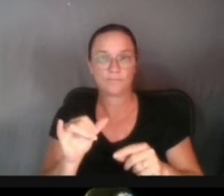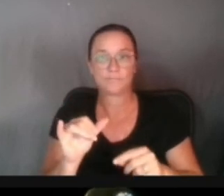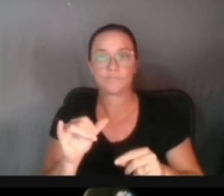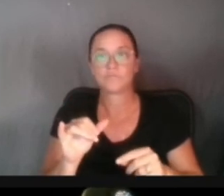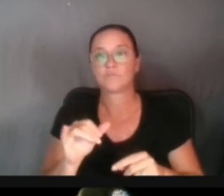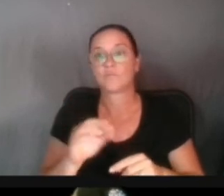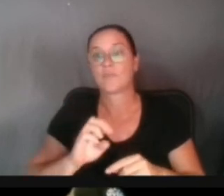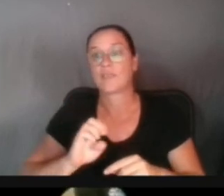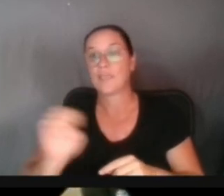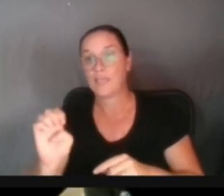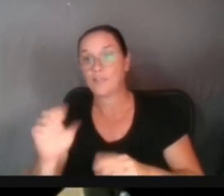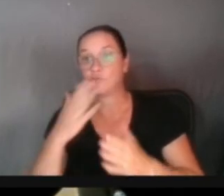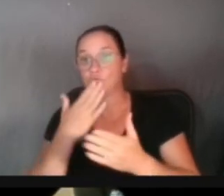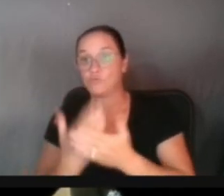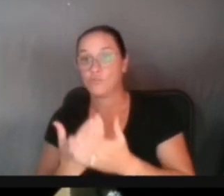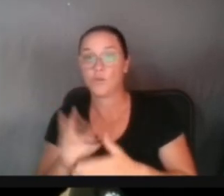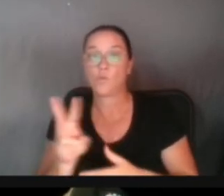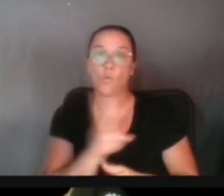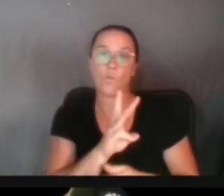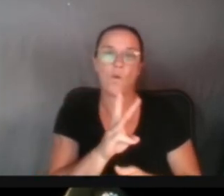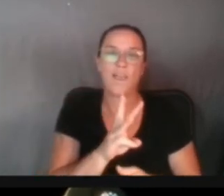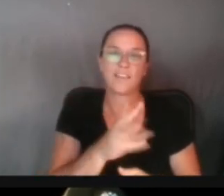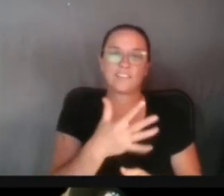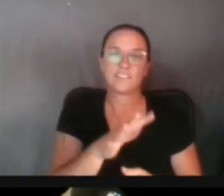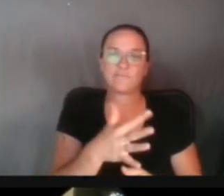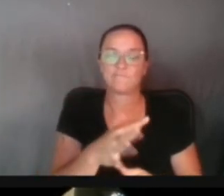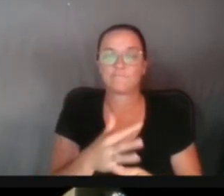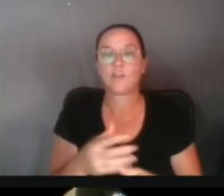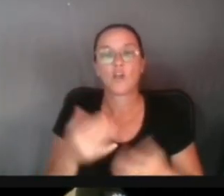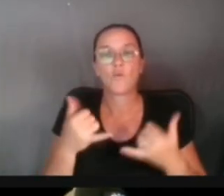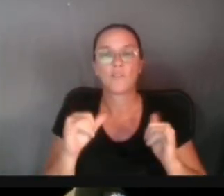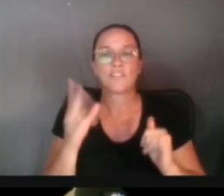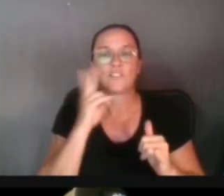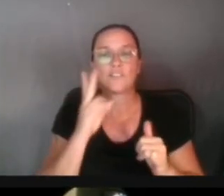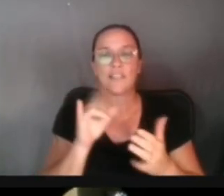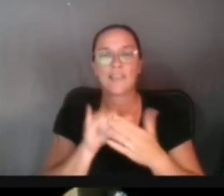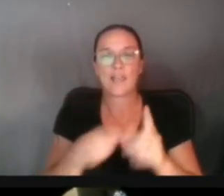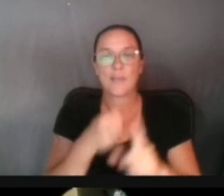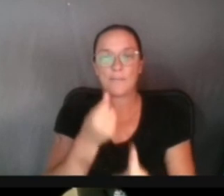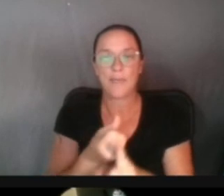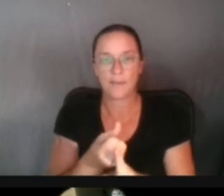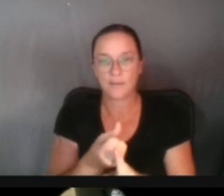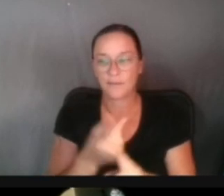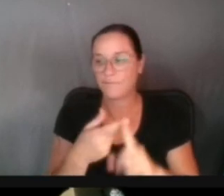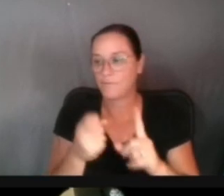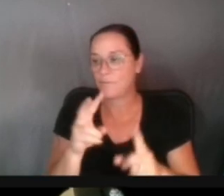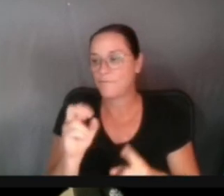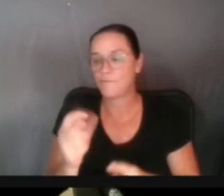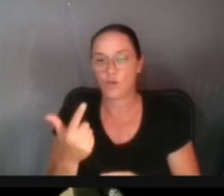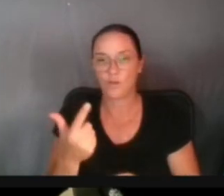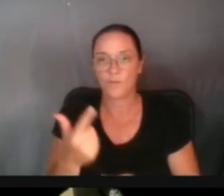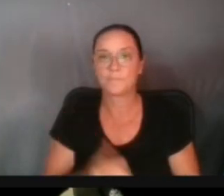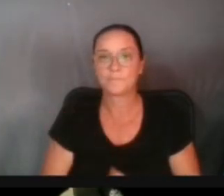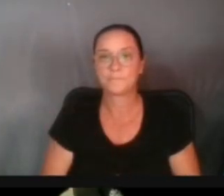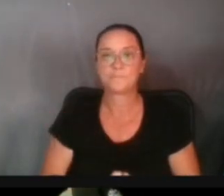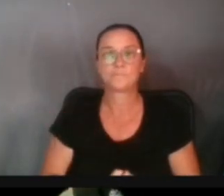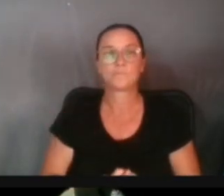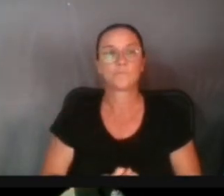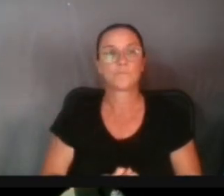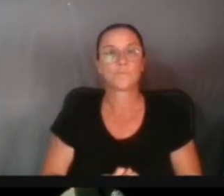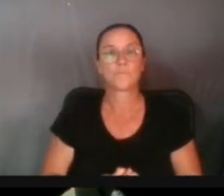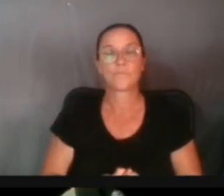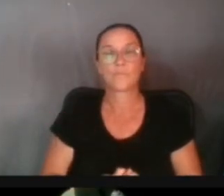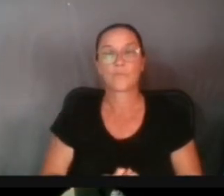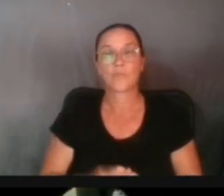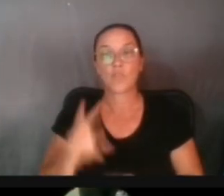side moderate conditions. So still seeing some impacts of the VOG for those that are still sensitive to it. Looking